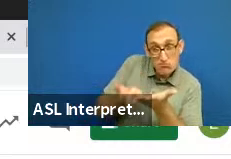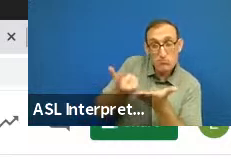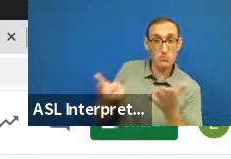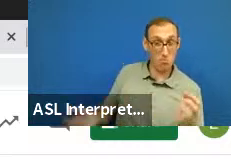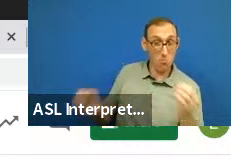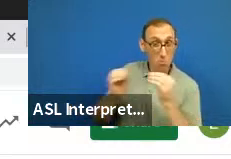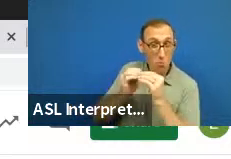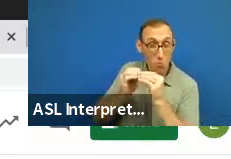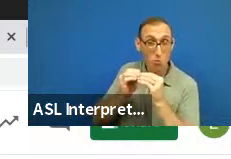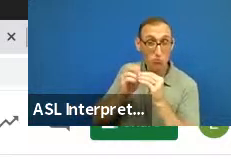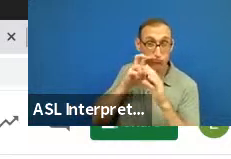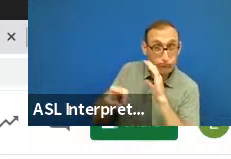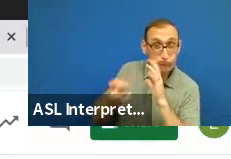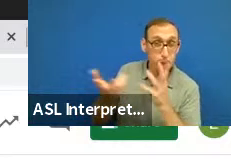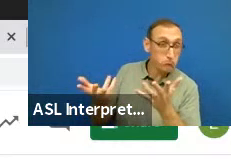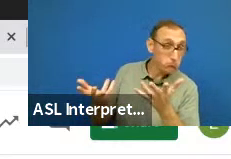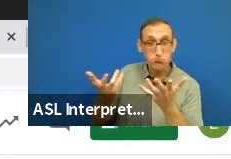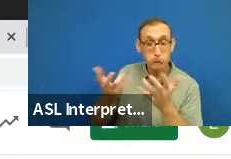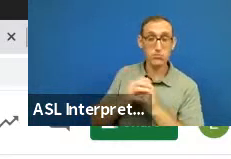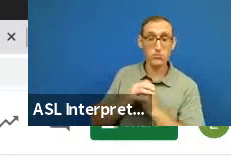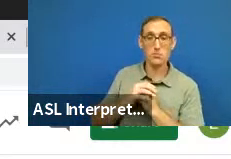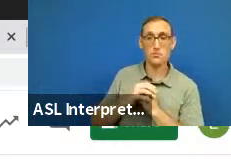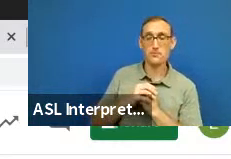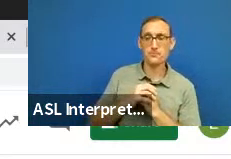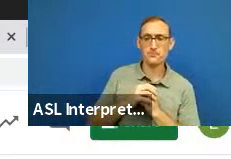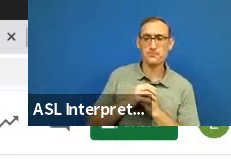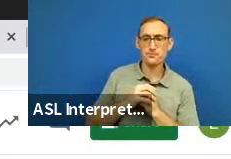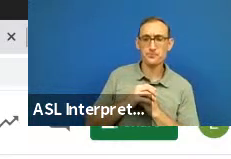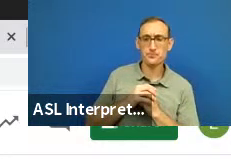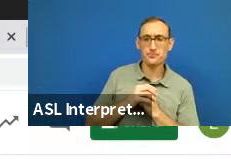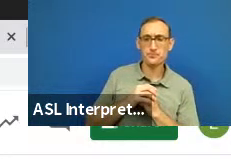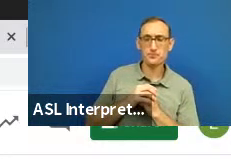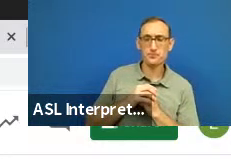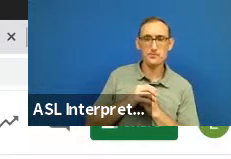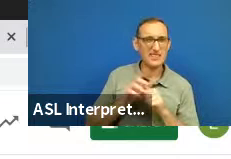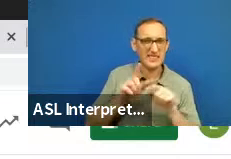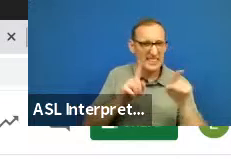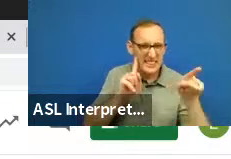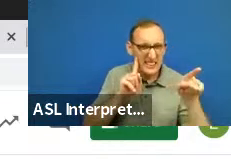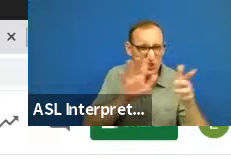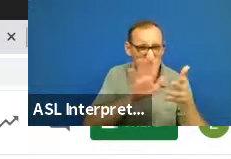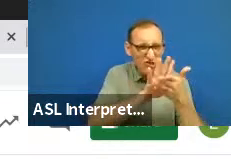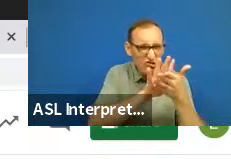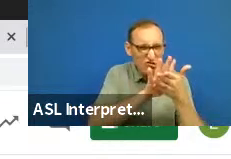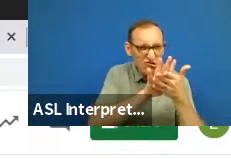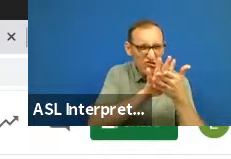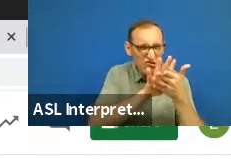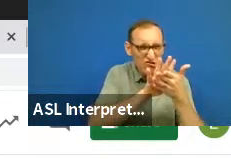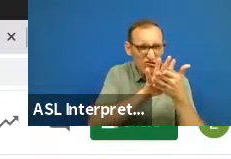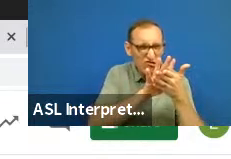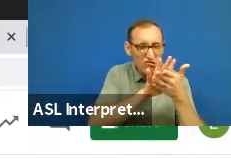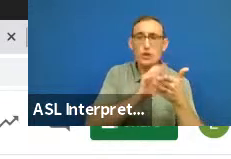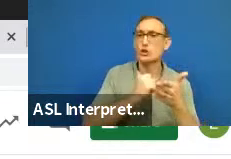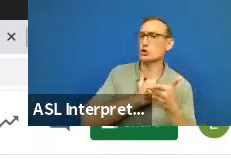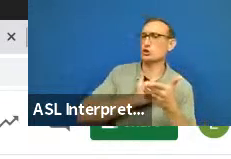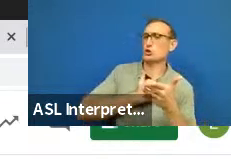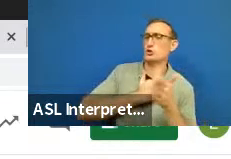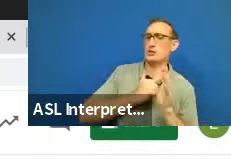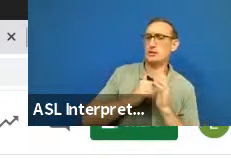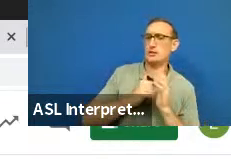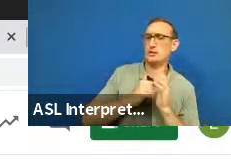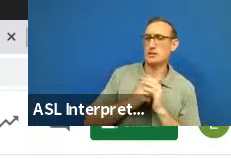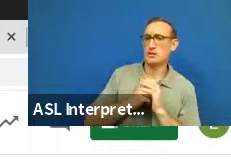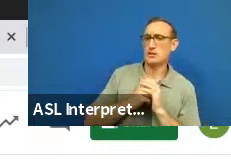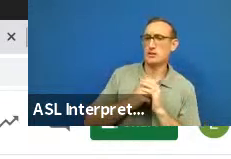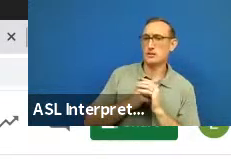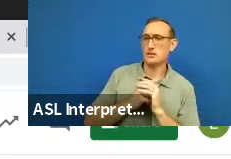The other one is, I think, You're fading out, Dr. Yeager. Sorry. Okay.